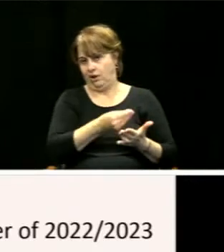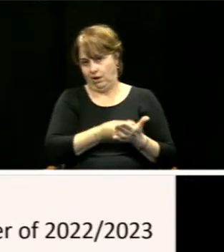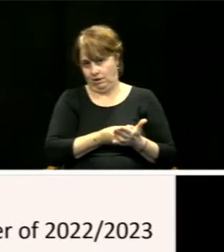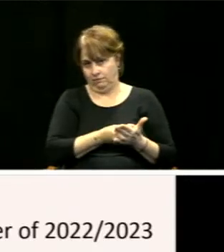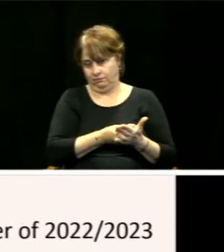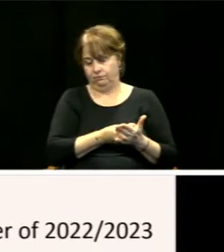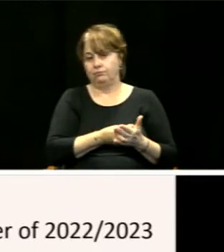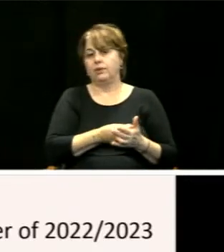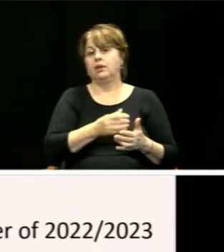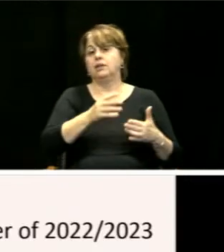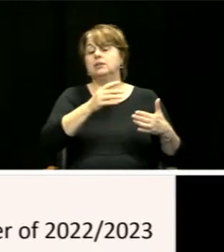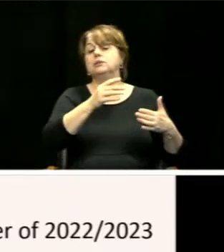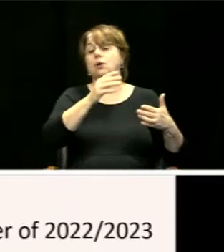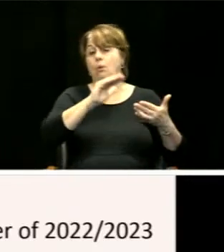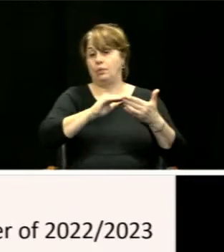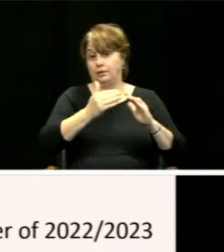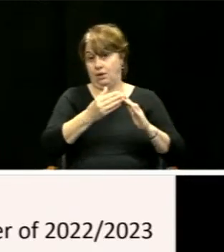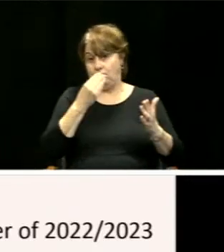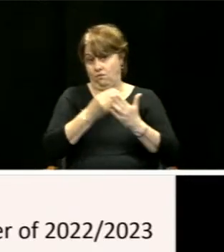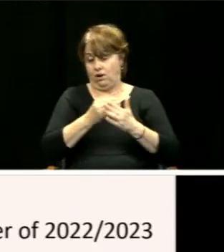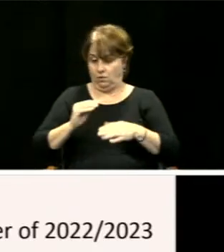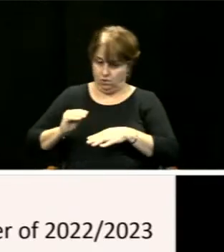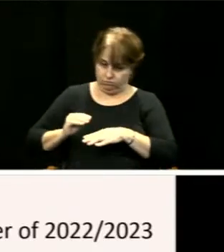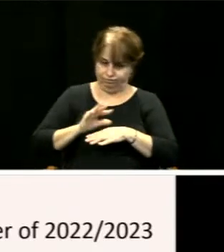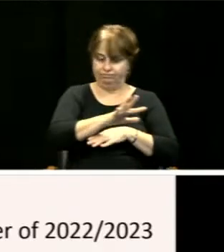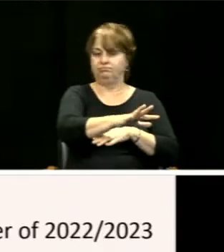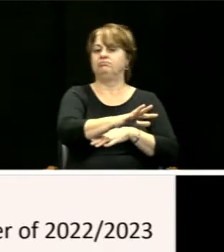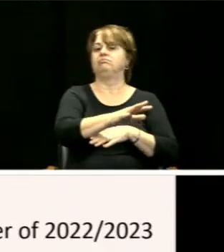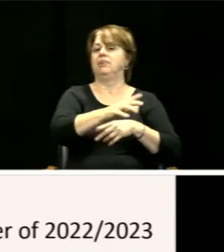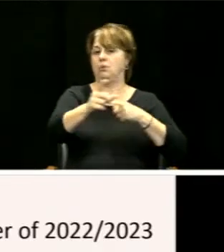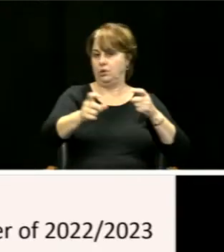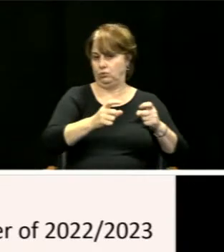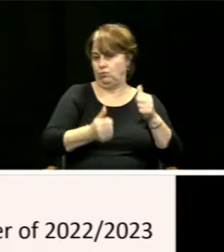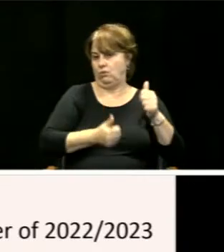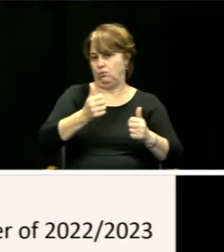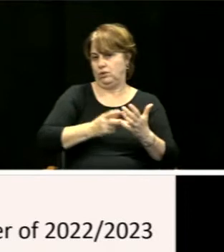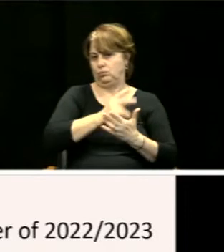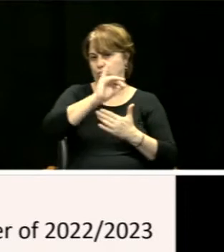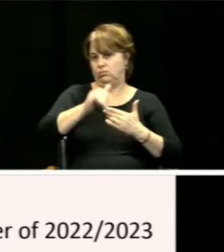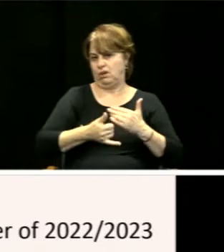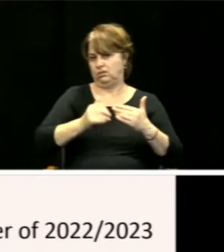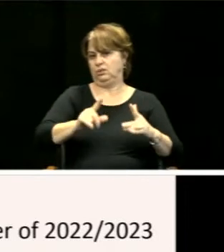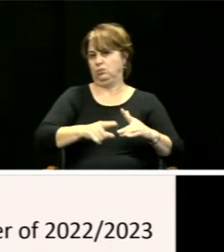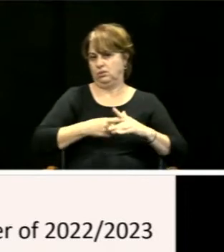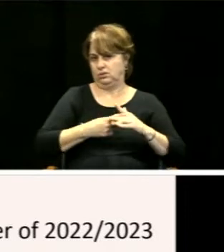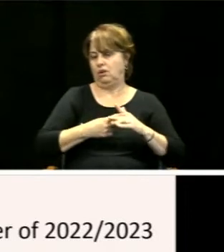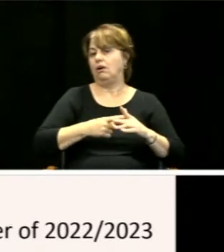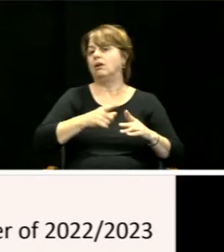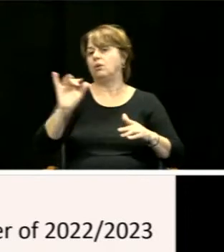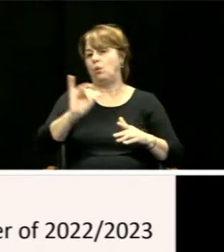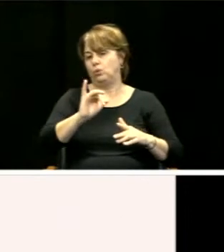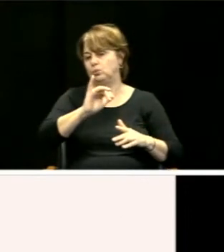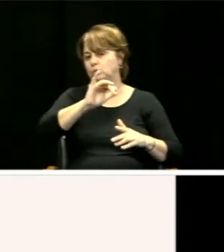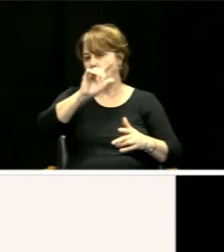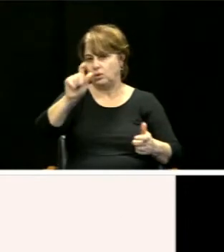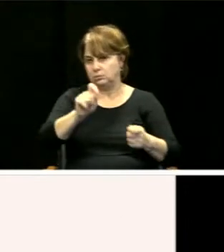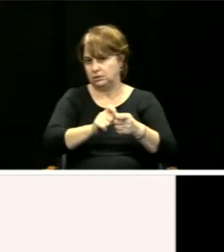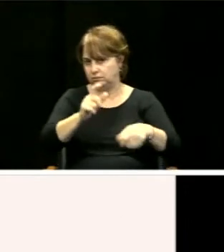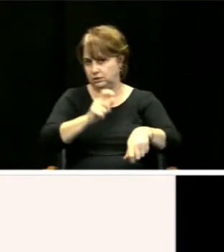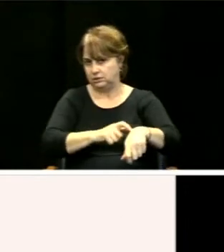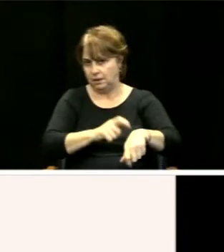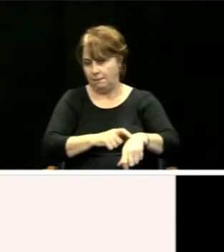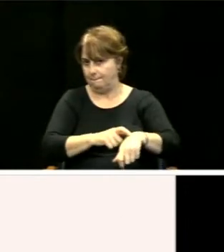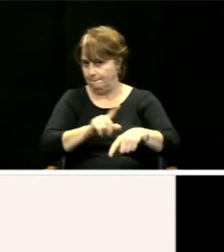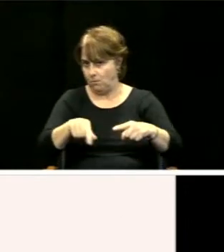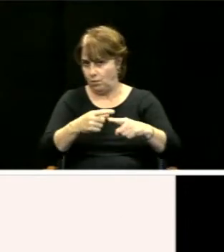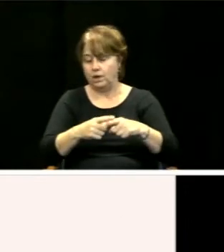funding will guide and dictate what projects will be done at what time. So now I'll open